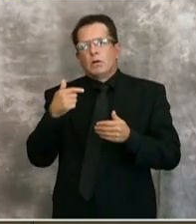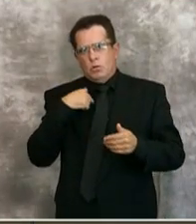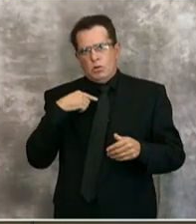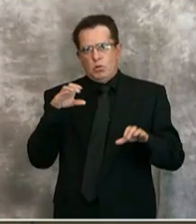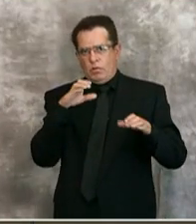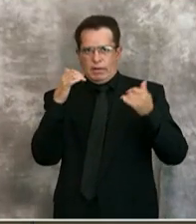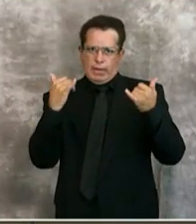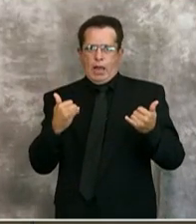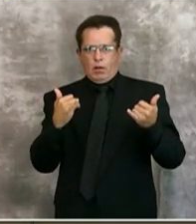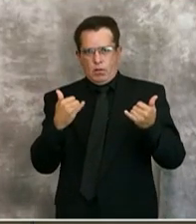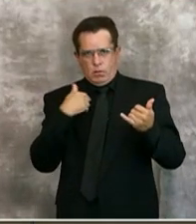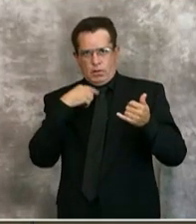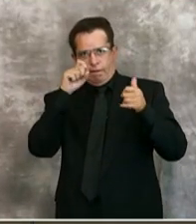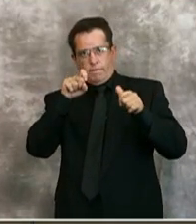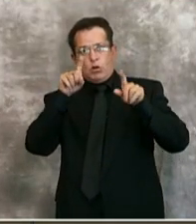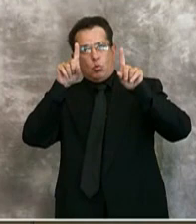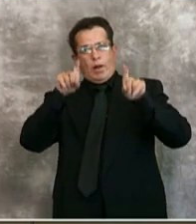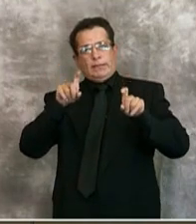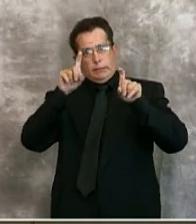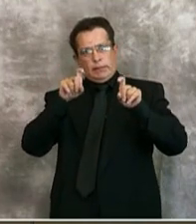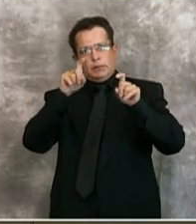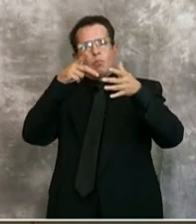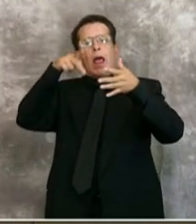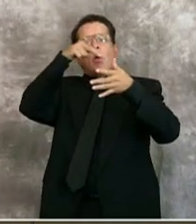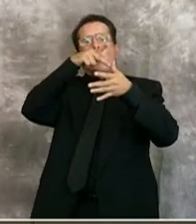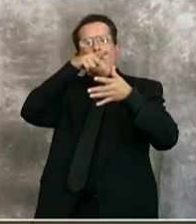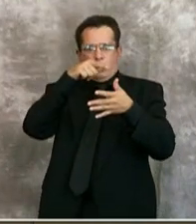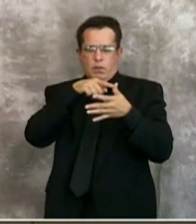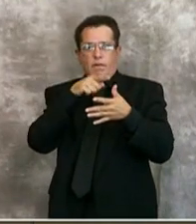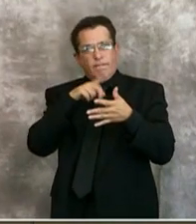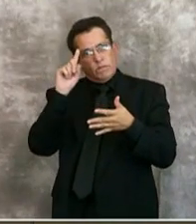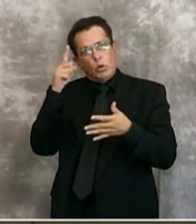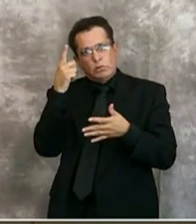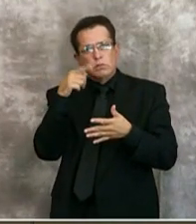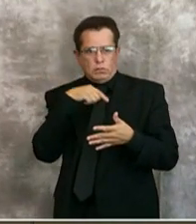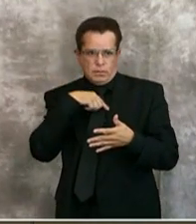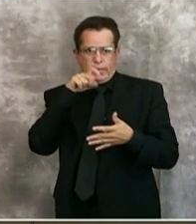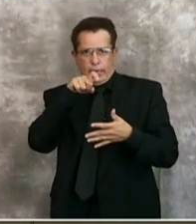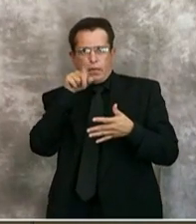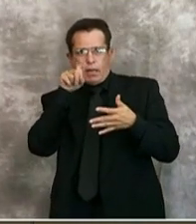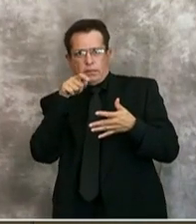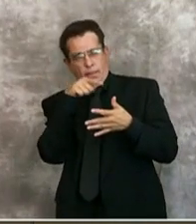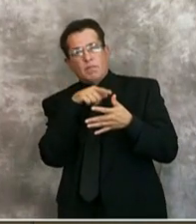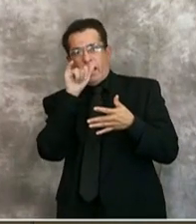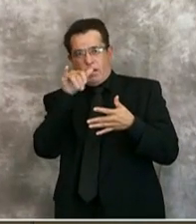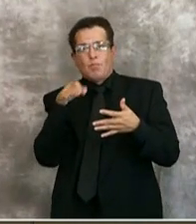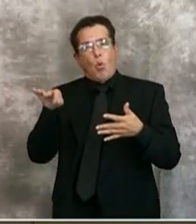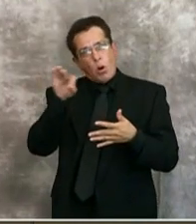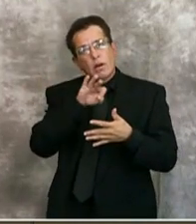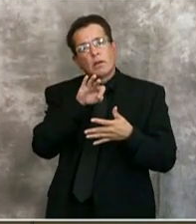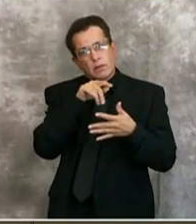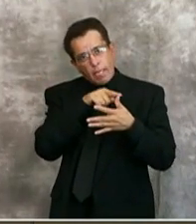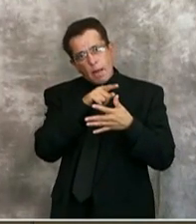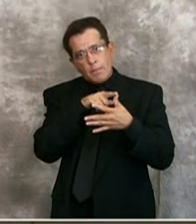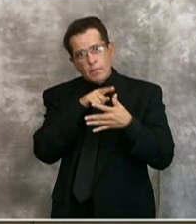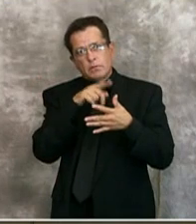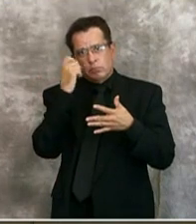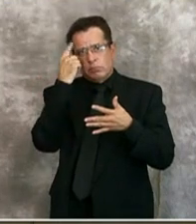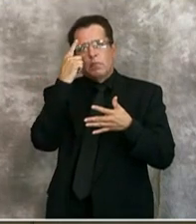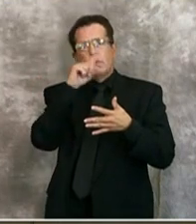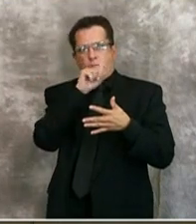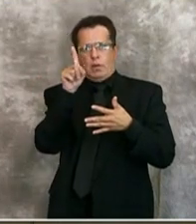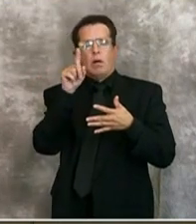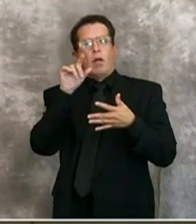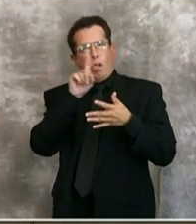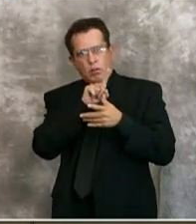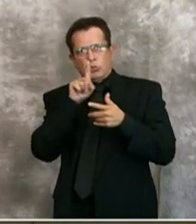Maintaining the capability to test priority populations is important. But as we also